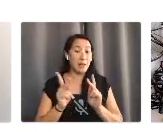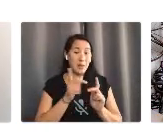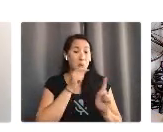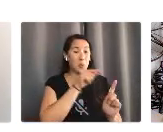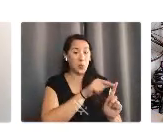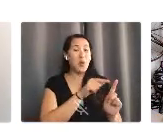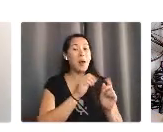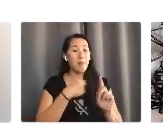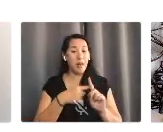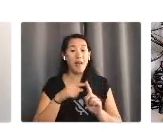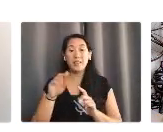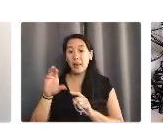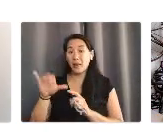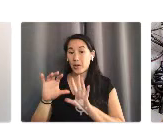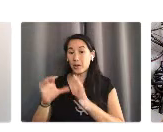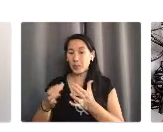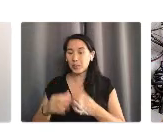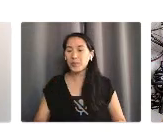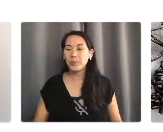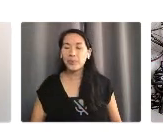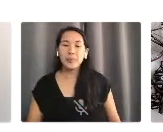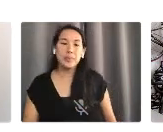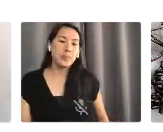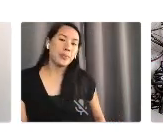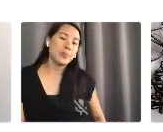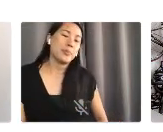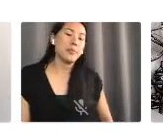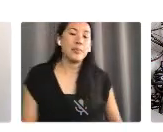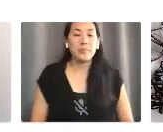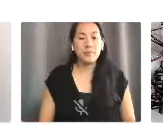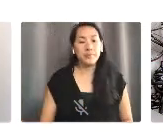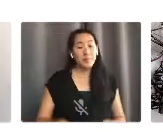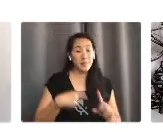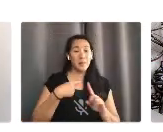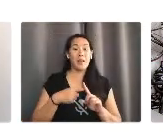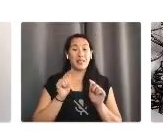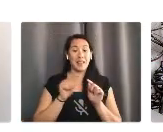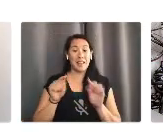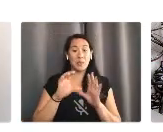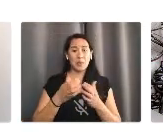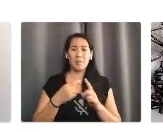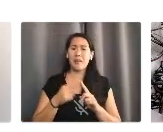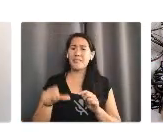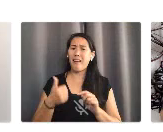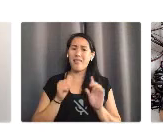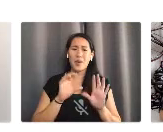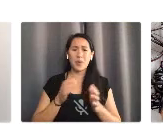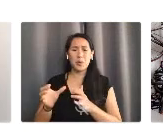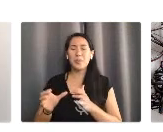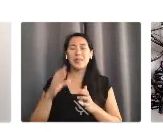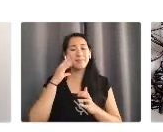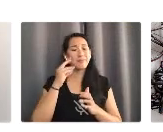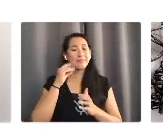also minority groups here. Now, I also want to point out that these groups and so many others experience